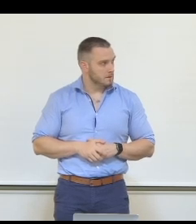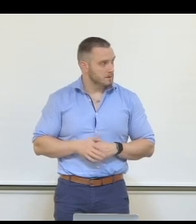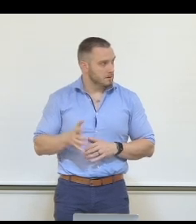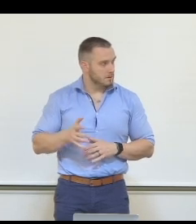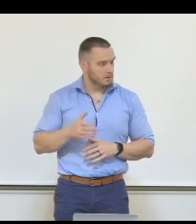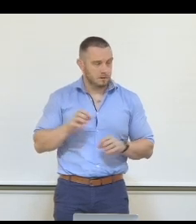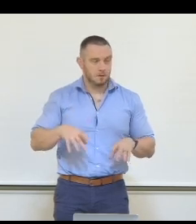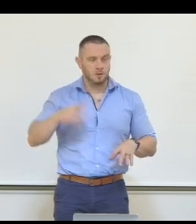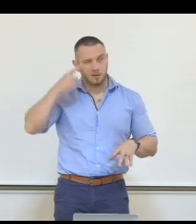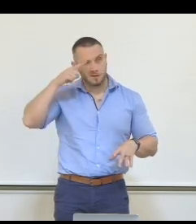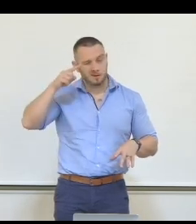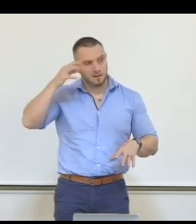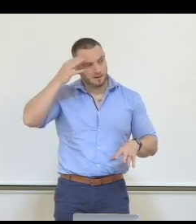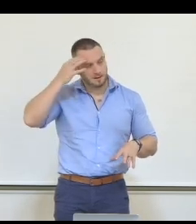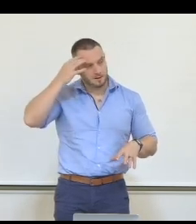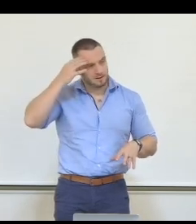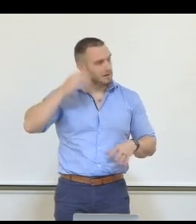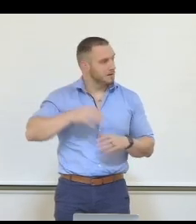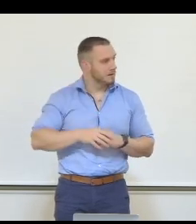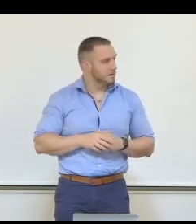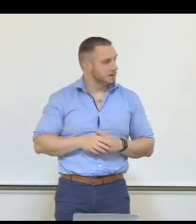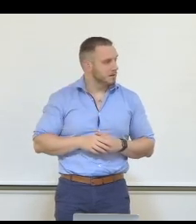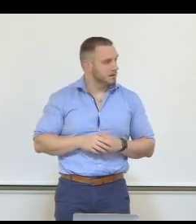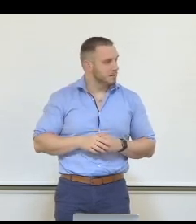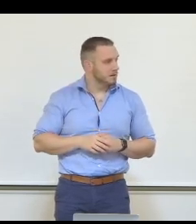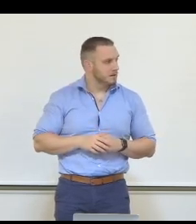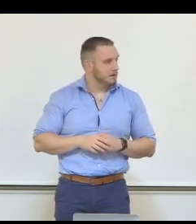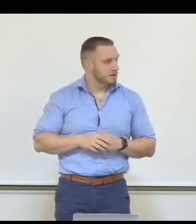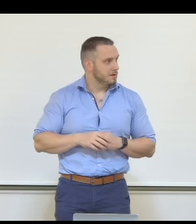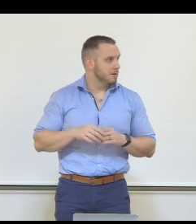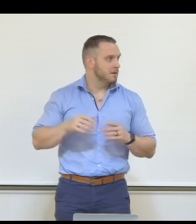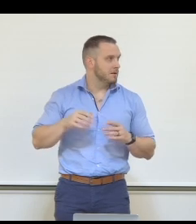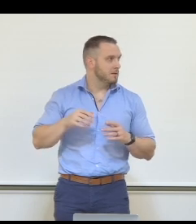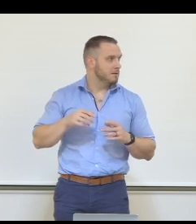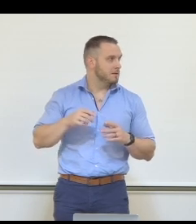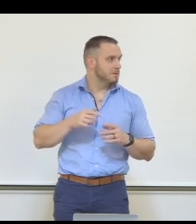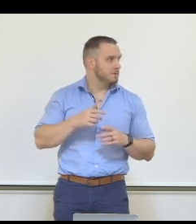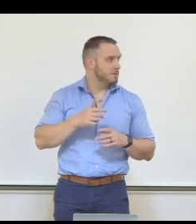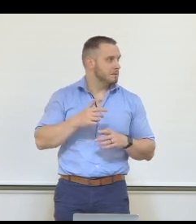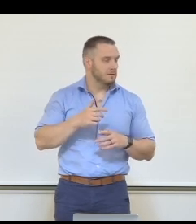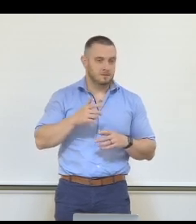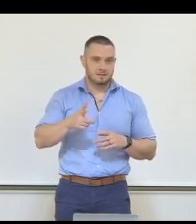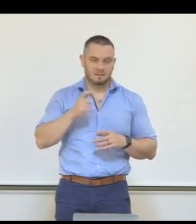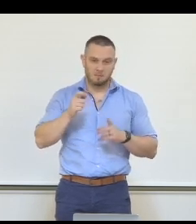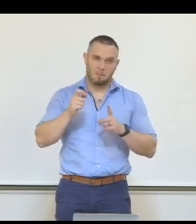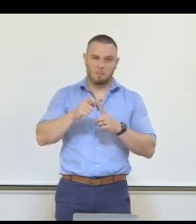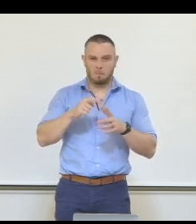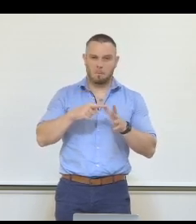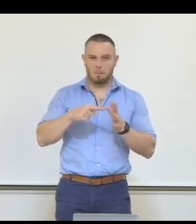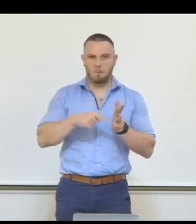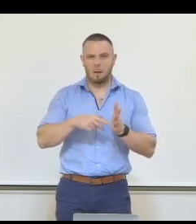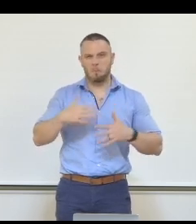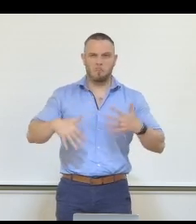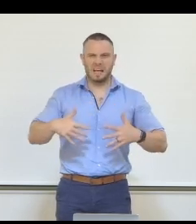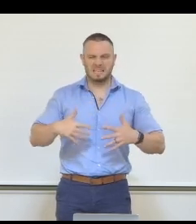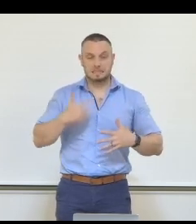I'm losing it now, pain tolerance. Basically, can you tolerate pain? And